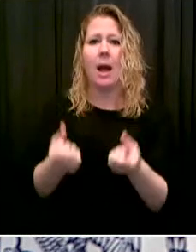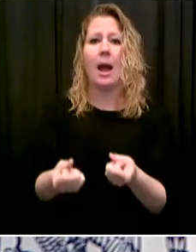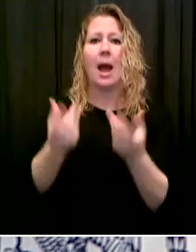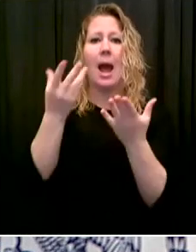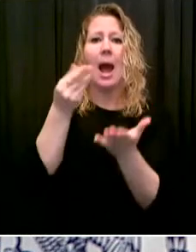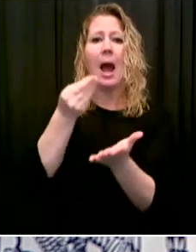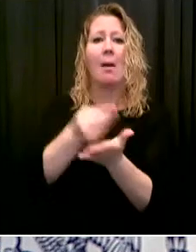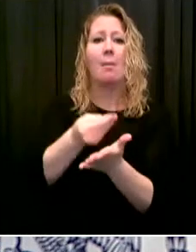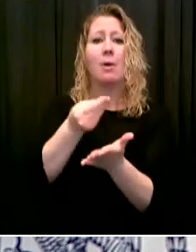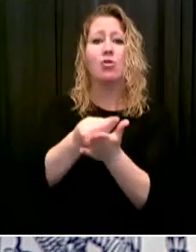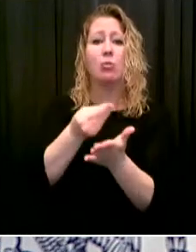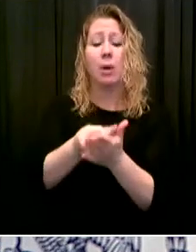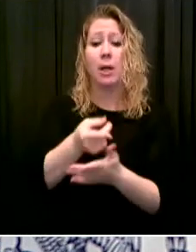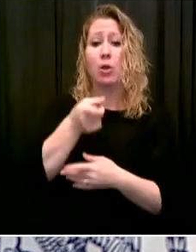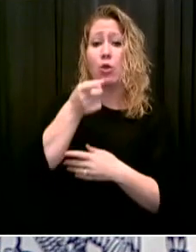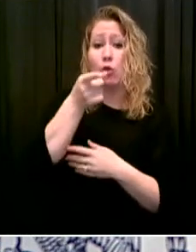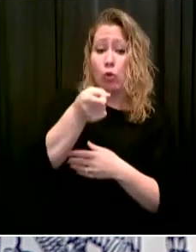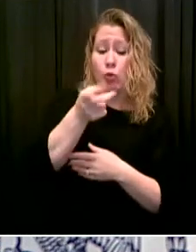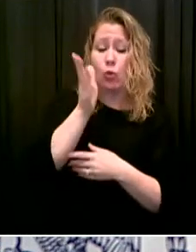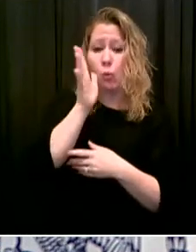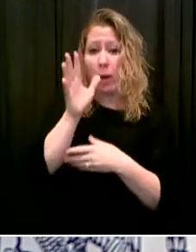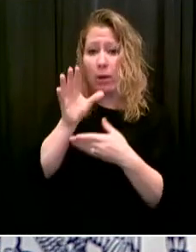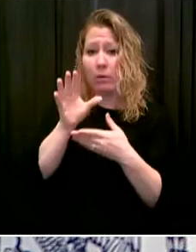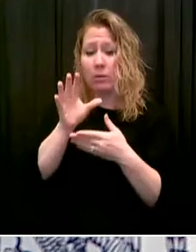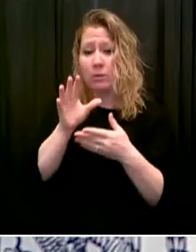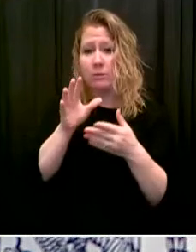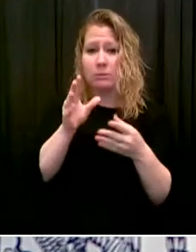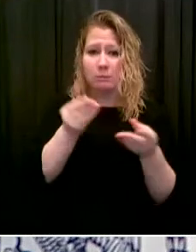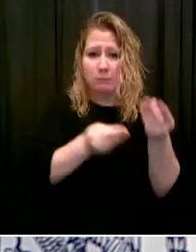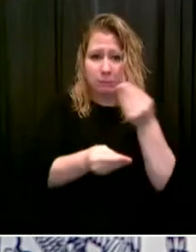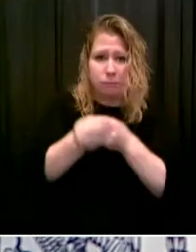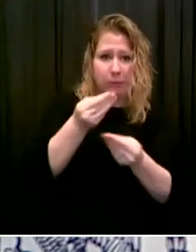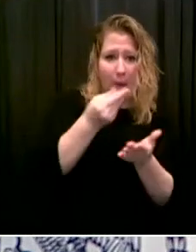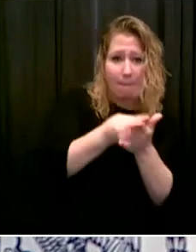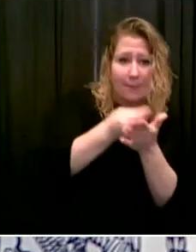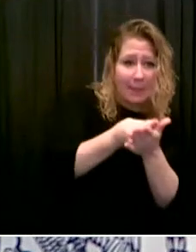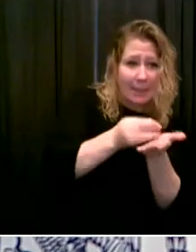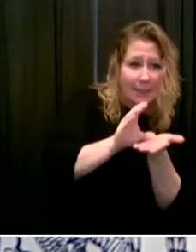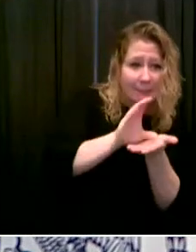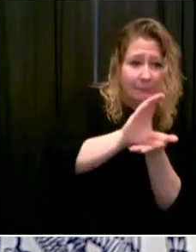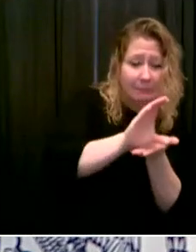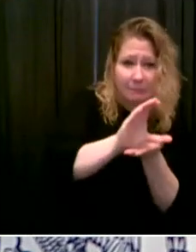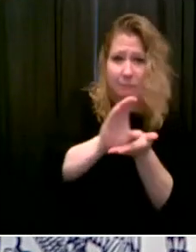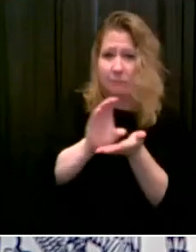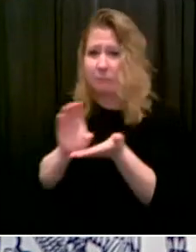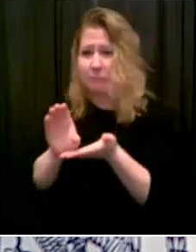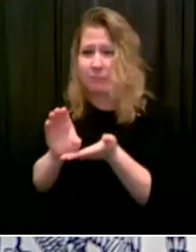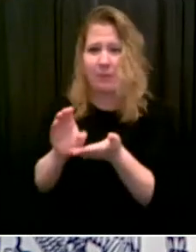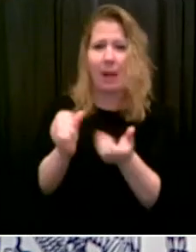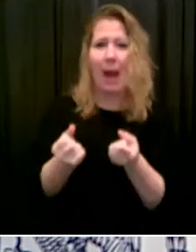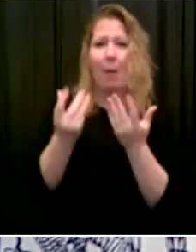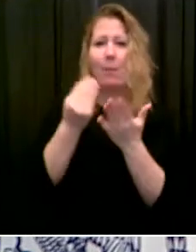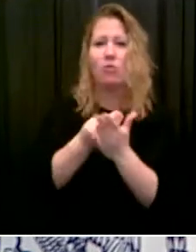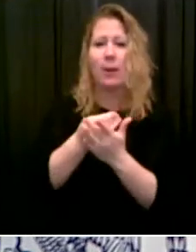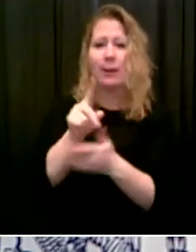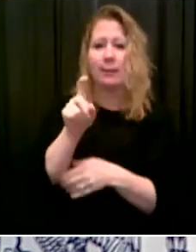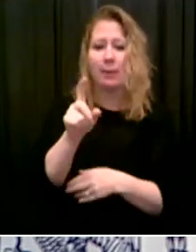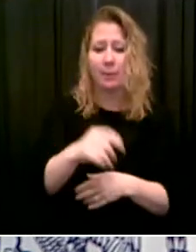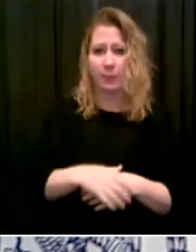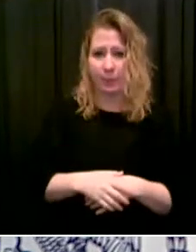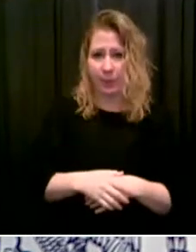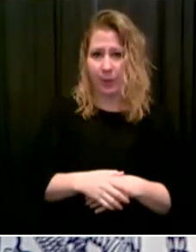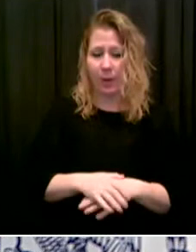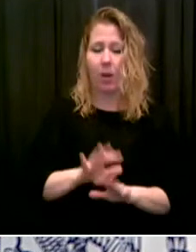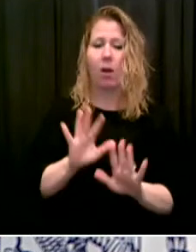and to which programs? Well, we just heard the announcement, Nolan, so that's something we're going to work through. The direction of the